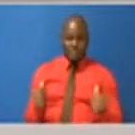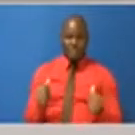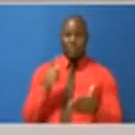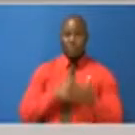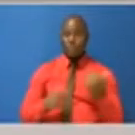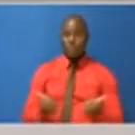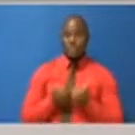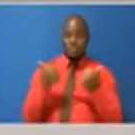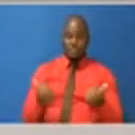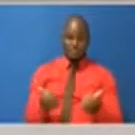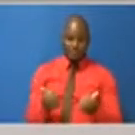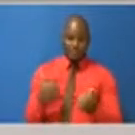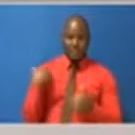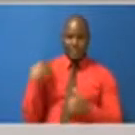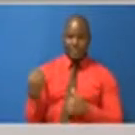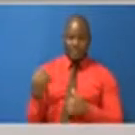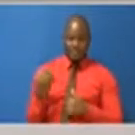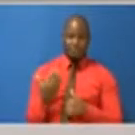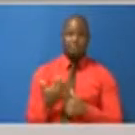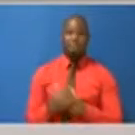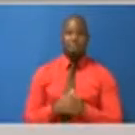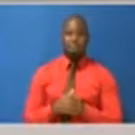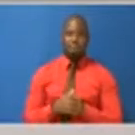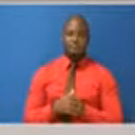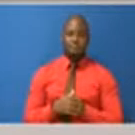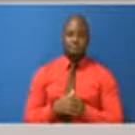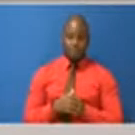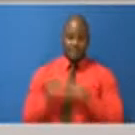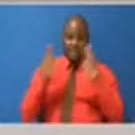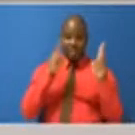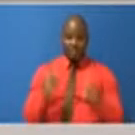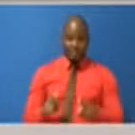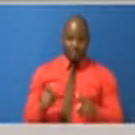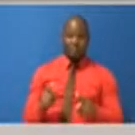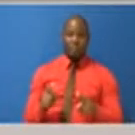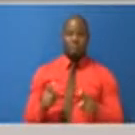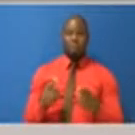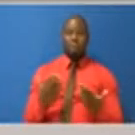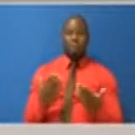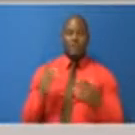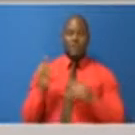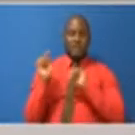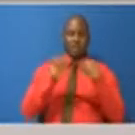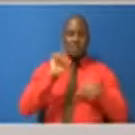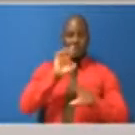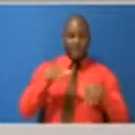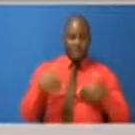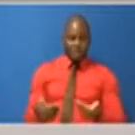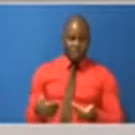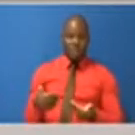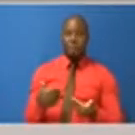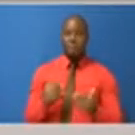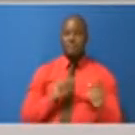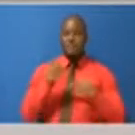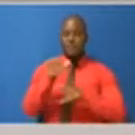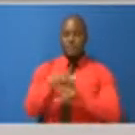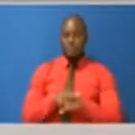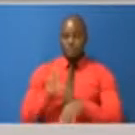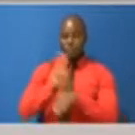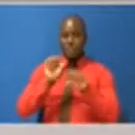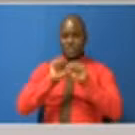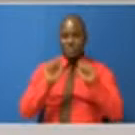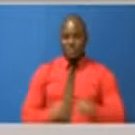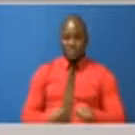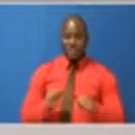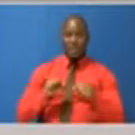happens is through my researches i found when international guests come to nairobi how how many of them are comfortable using a system